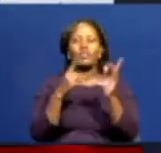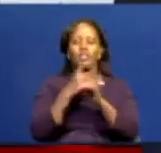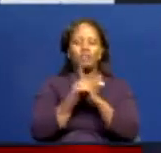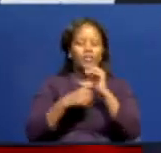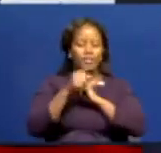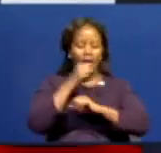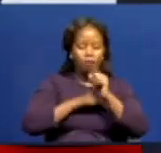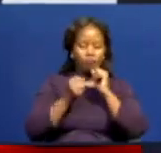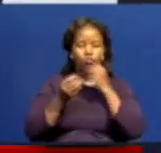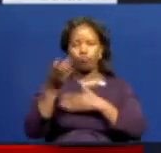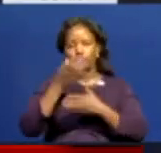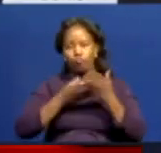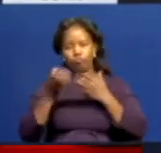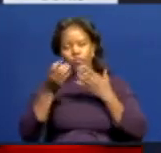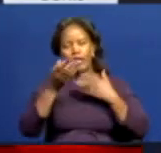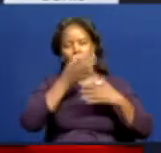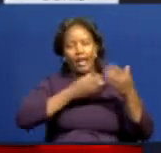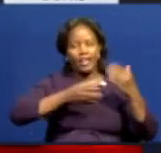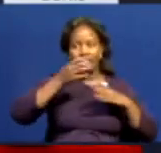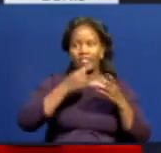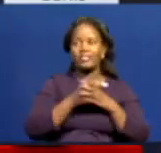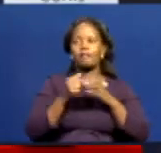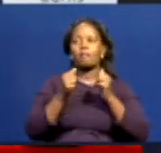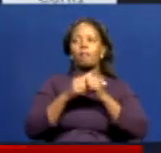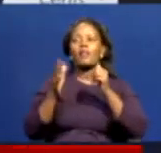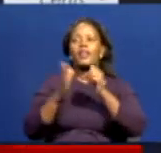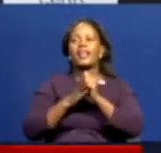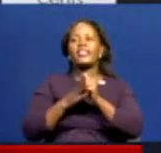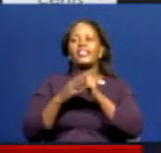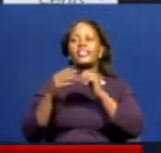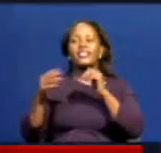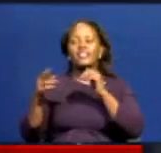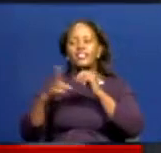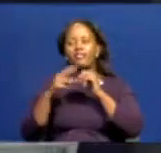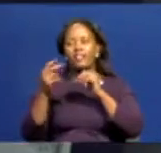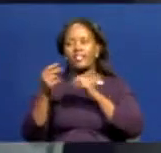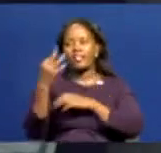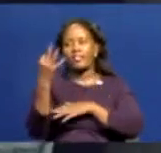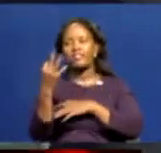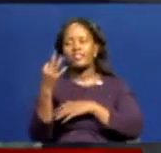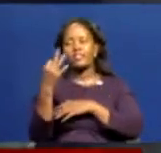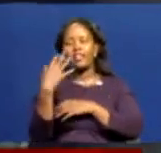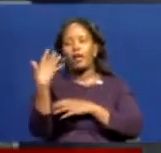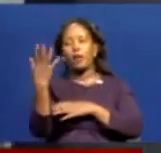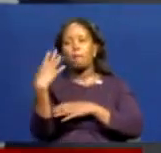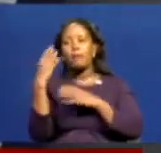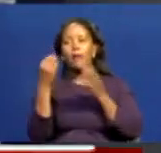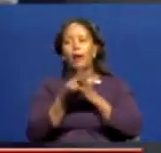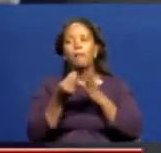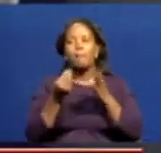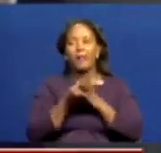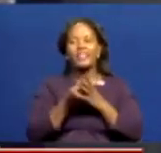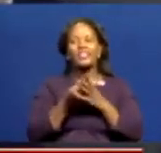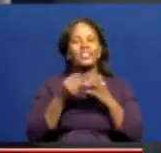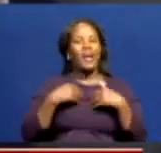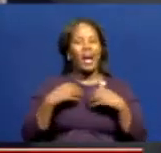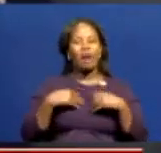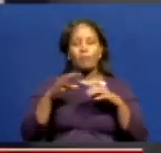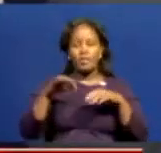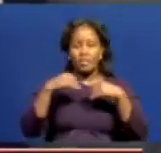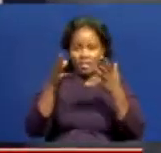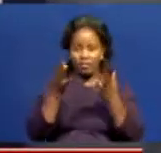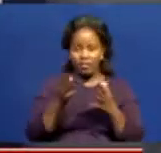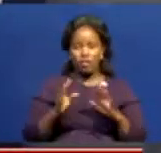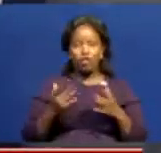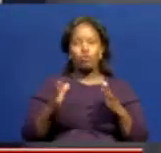In 1973, a 5 shilling coin with 9-side dubbed Kona Tisa was issued to mark 10 years